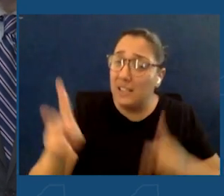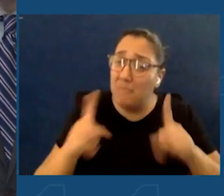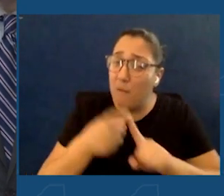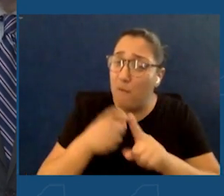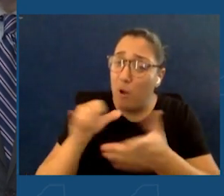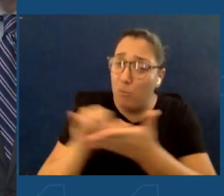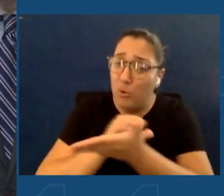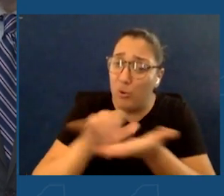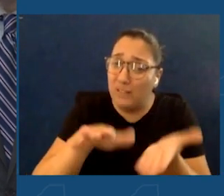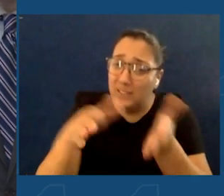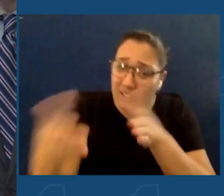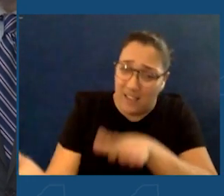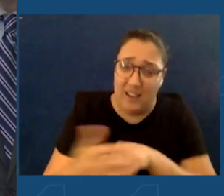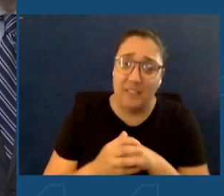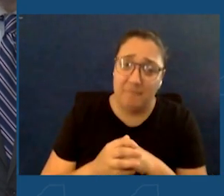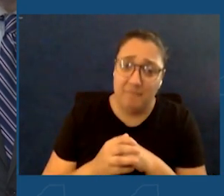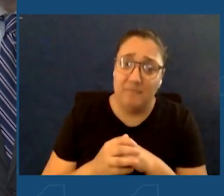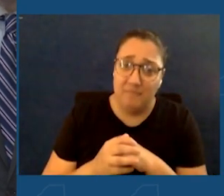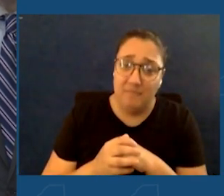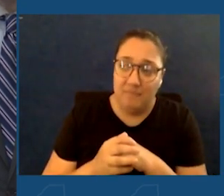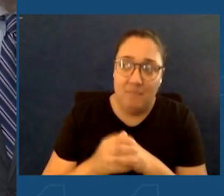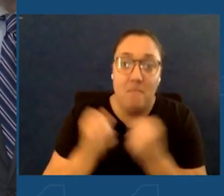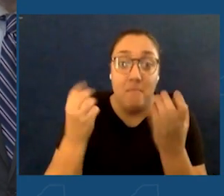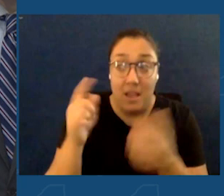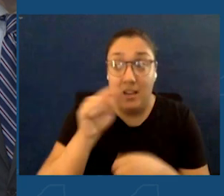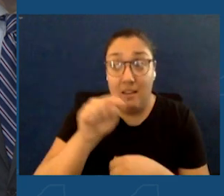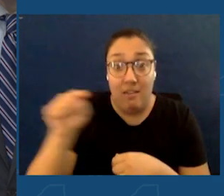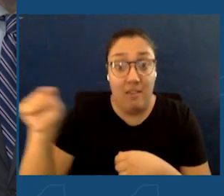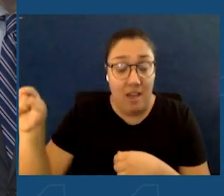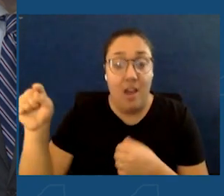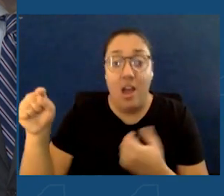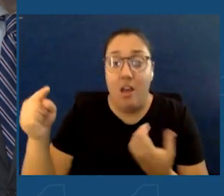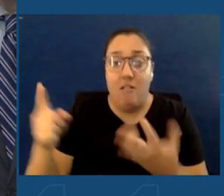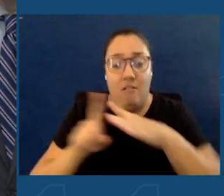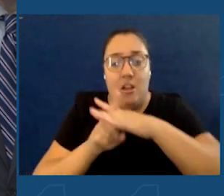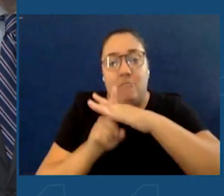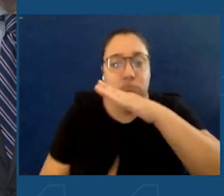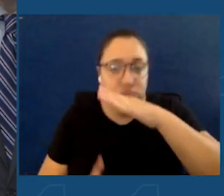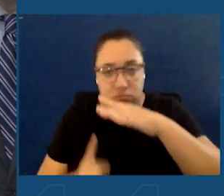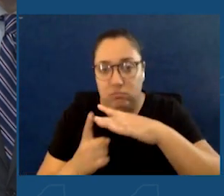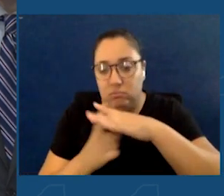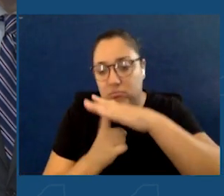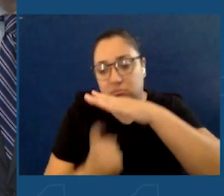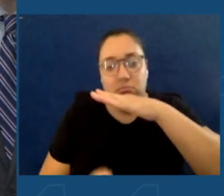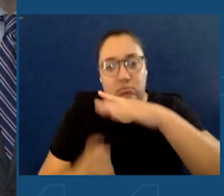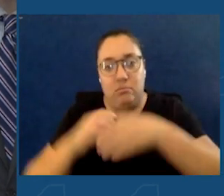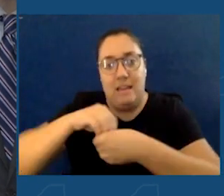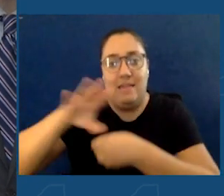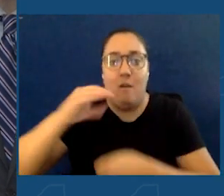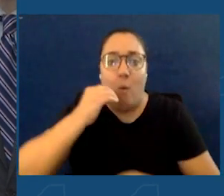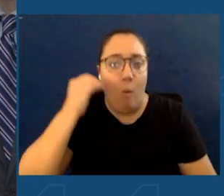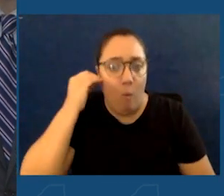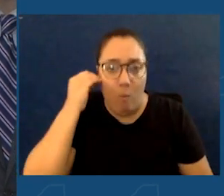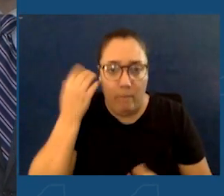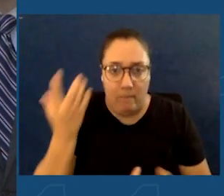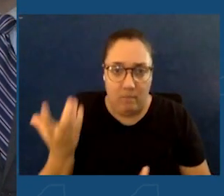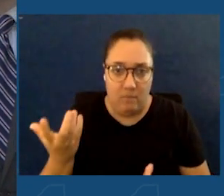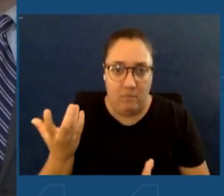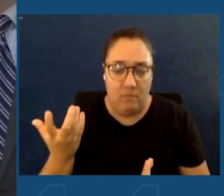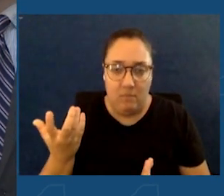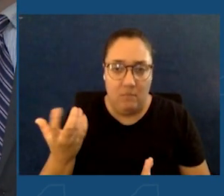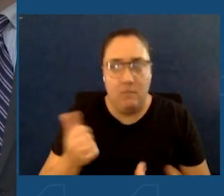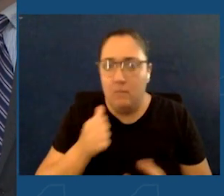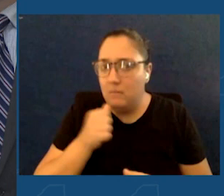were drowned in their homes. And I went to their neighborhoods, not one day, not 2 days,